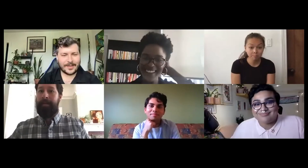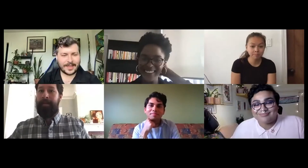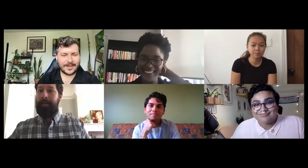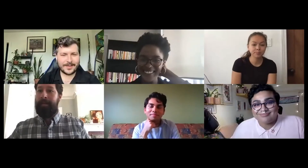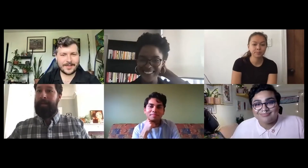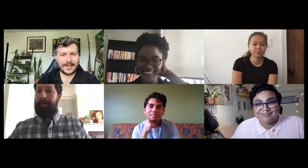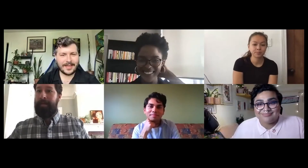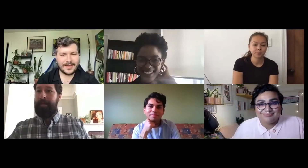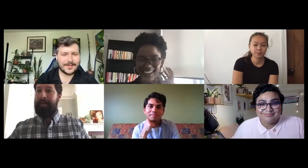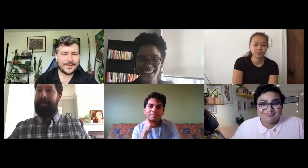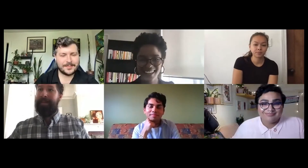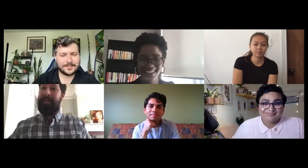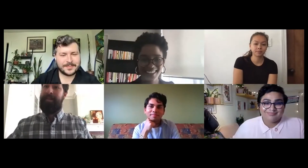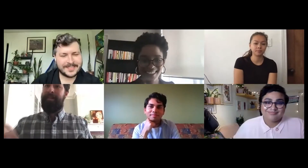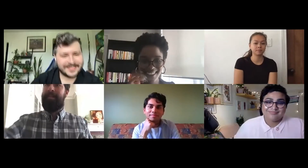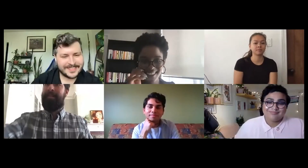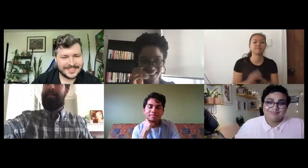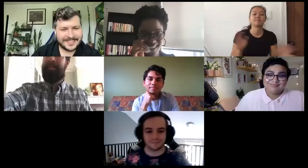Hello, hello, hello.